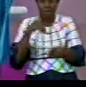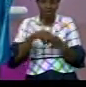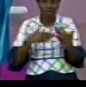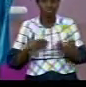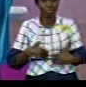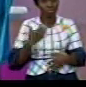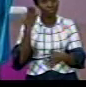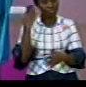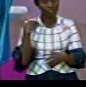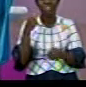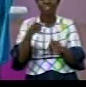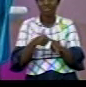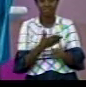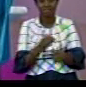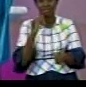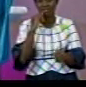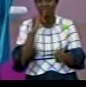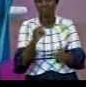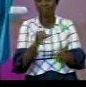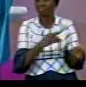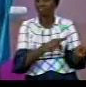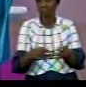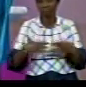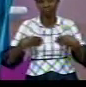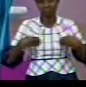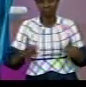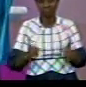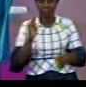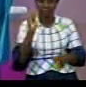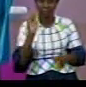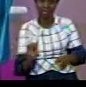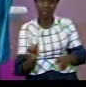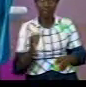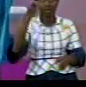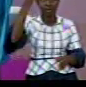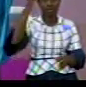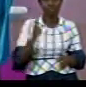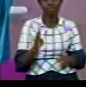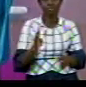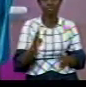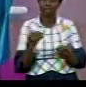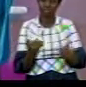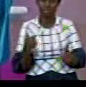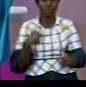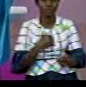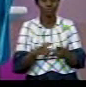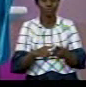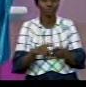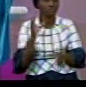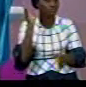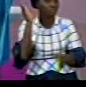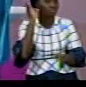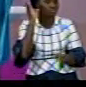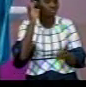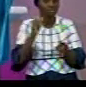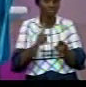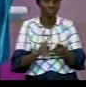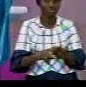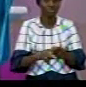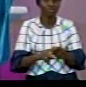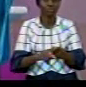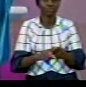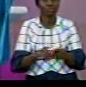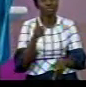been healed by god now we want to listen to one testify others are lining up don't